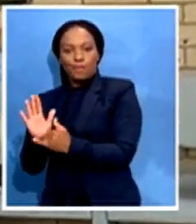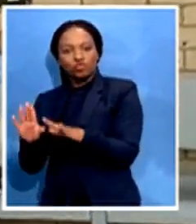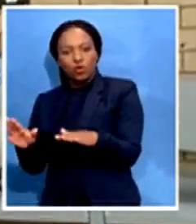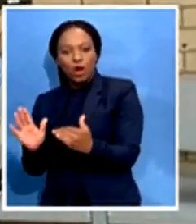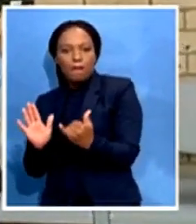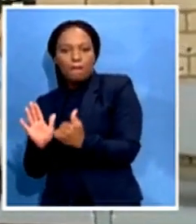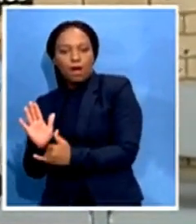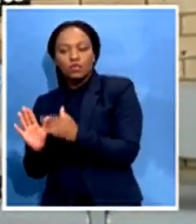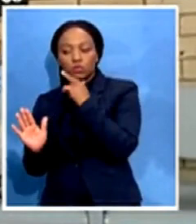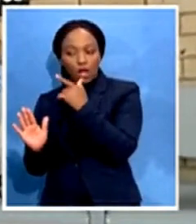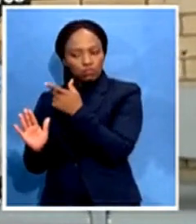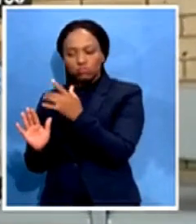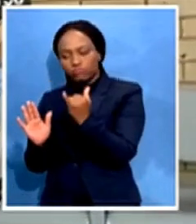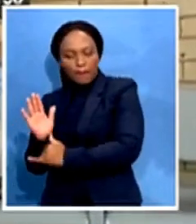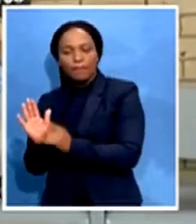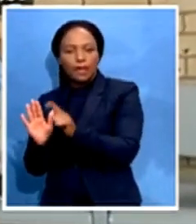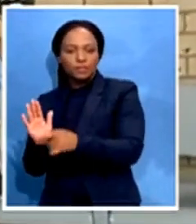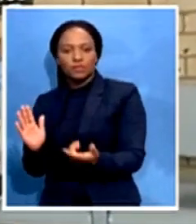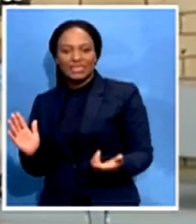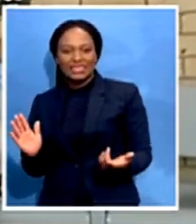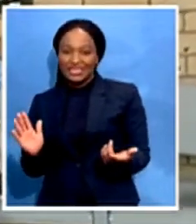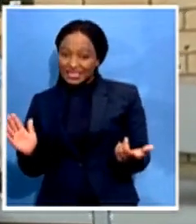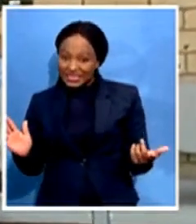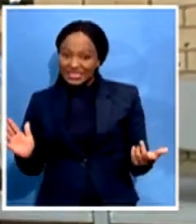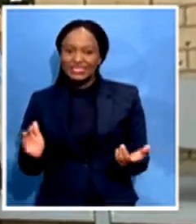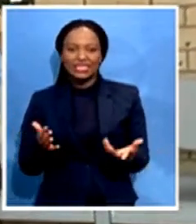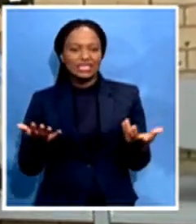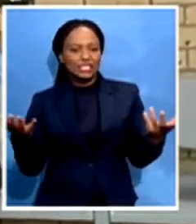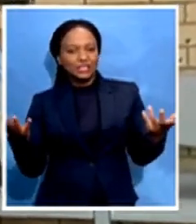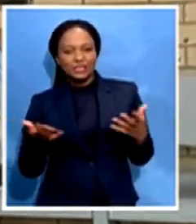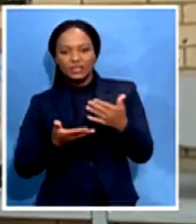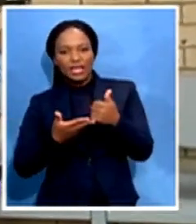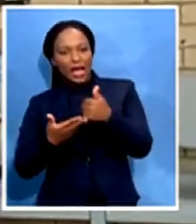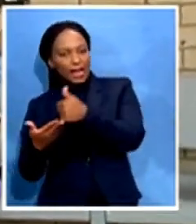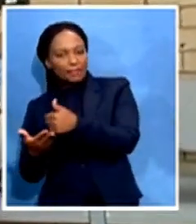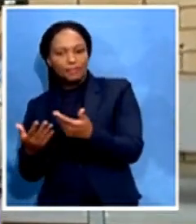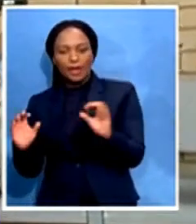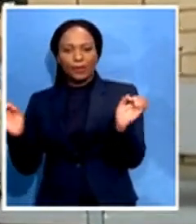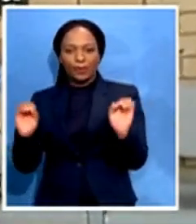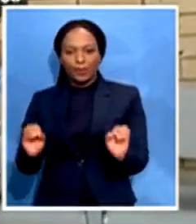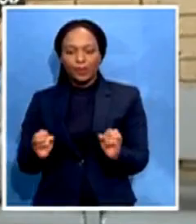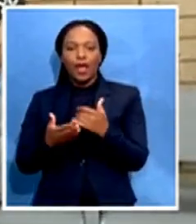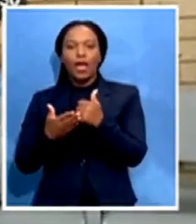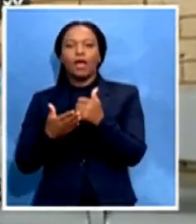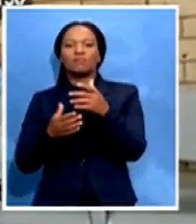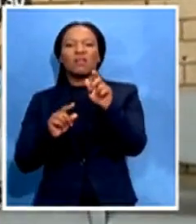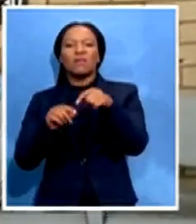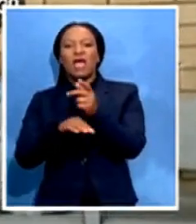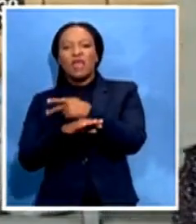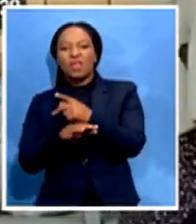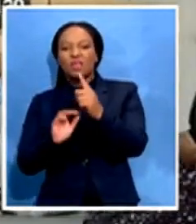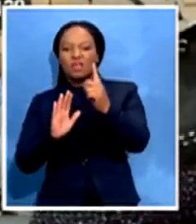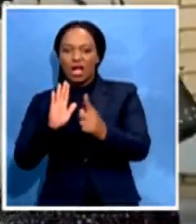not having the ability to get helpers come in. And even though, for example, you have an elderly grandparent who could help, you don't want to expose them to the